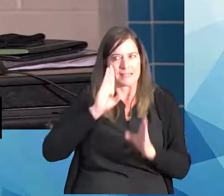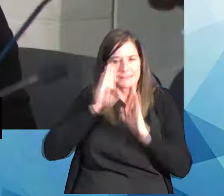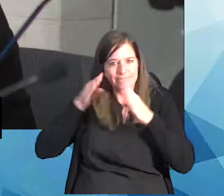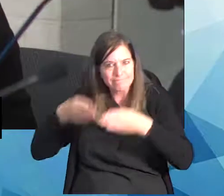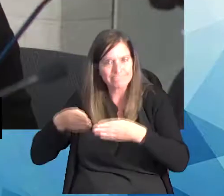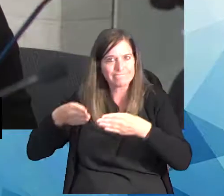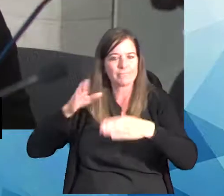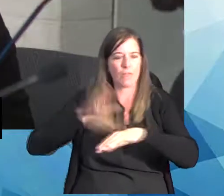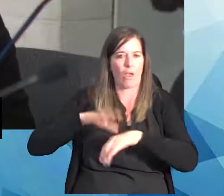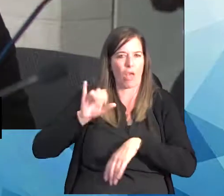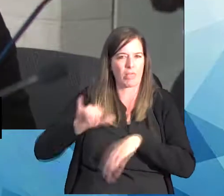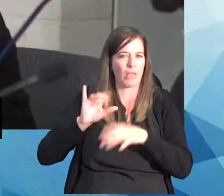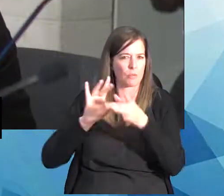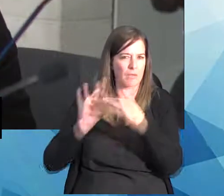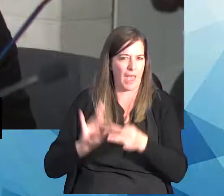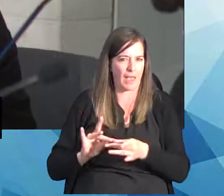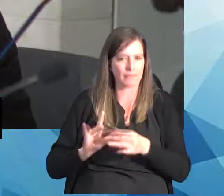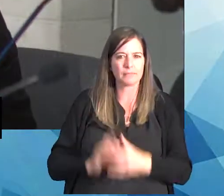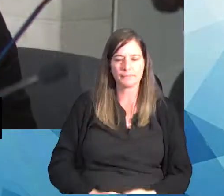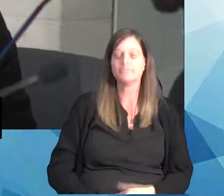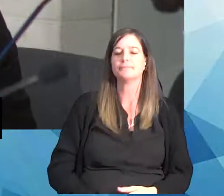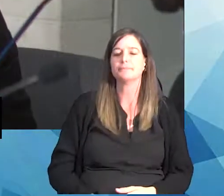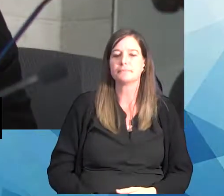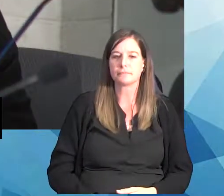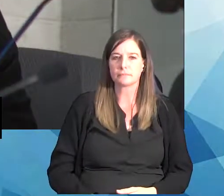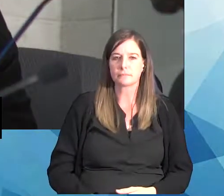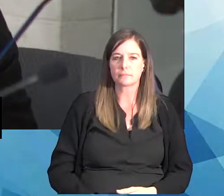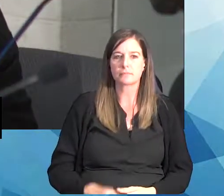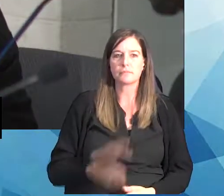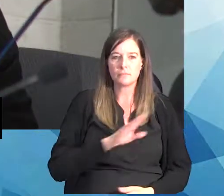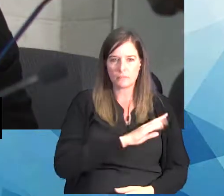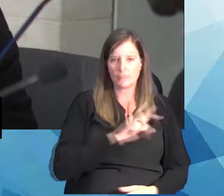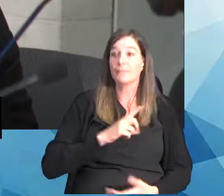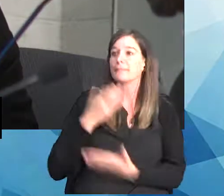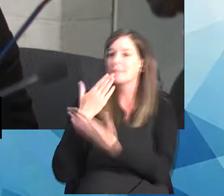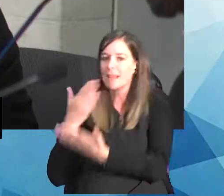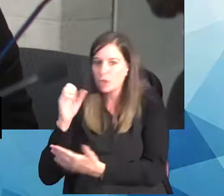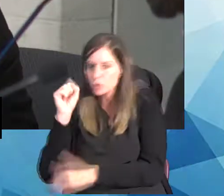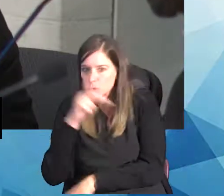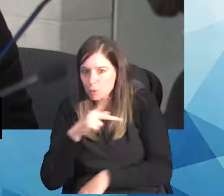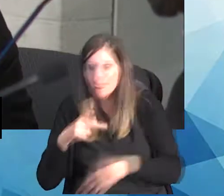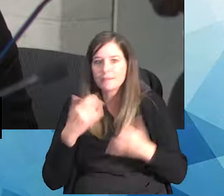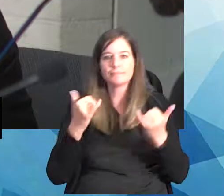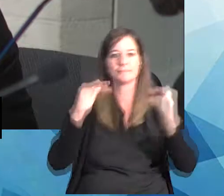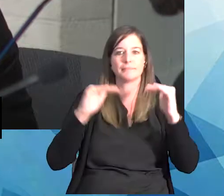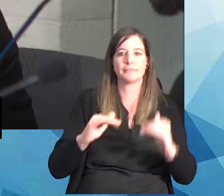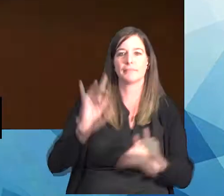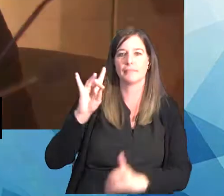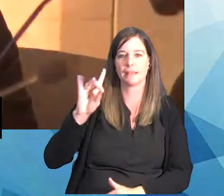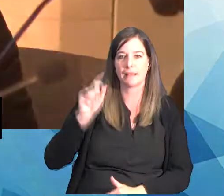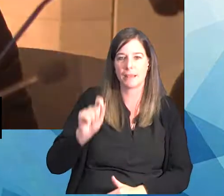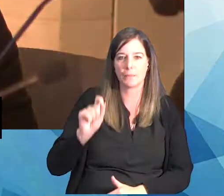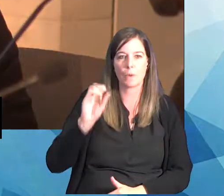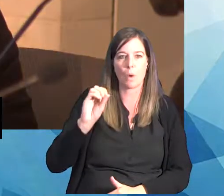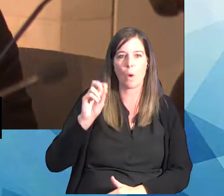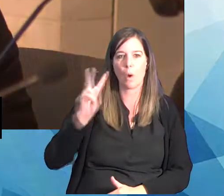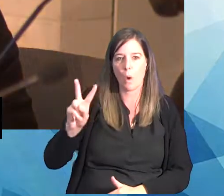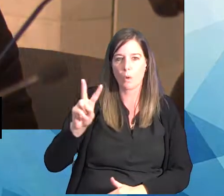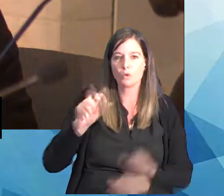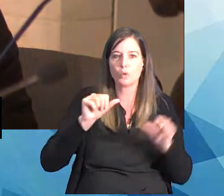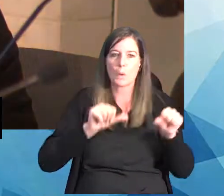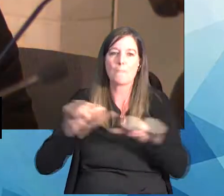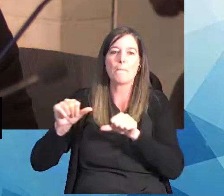802, discussion and possible action item, agenda items for next regular board meeting scheduled for September 29th, 2021 in person in